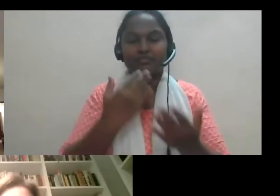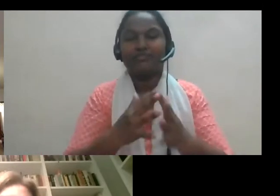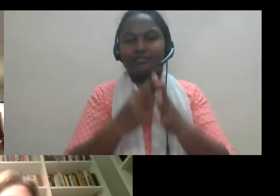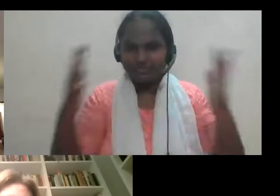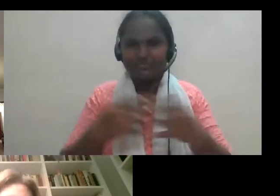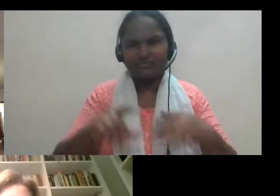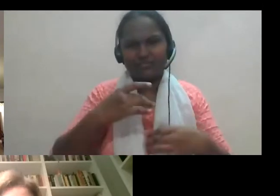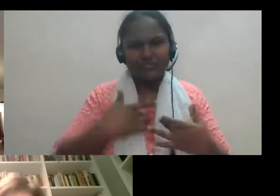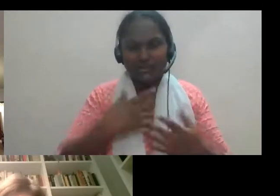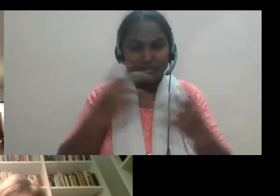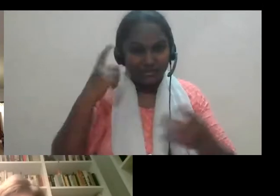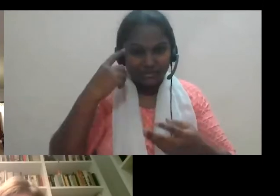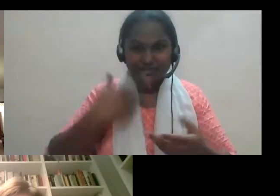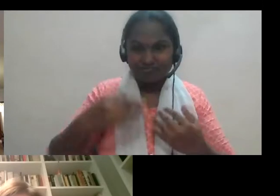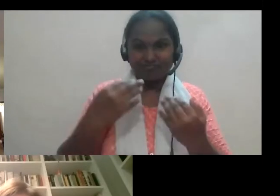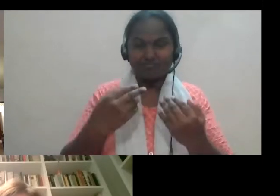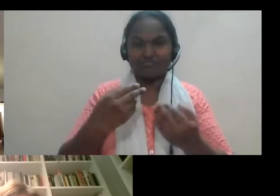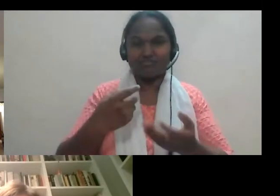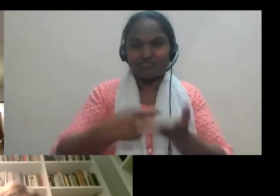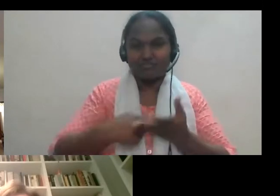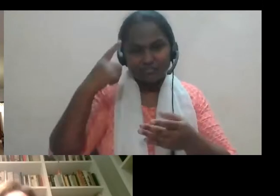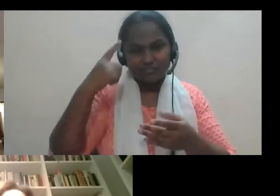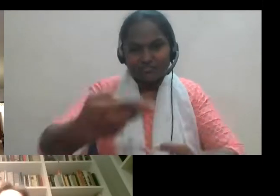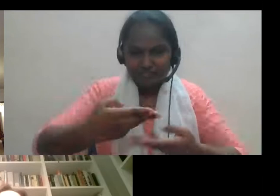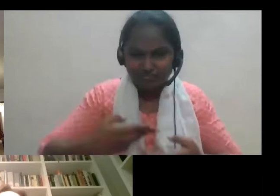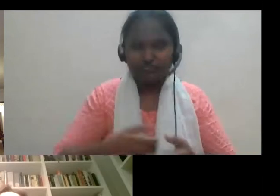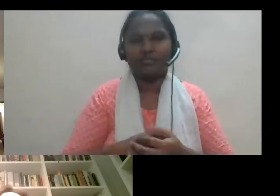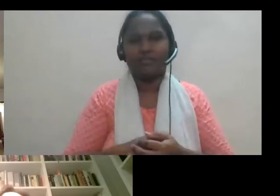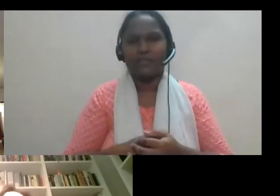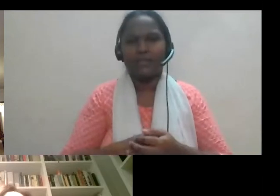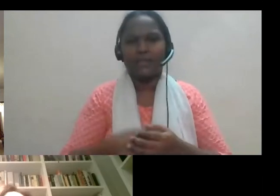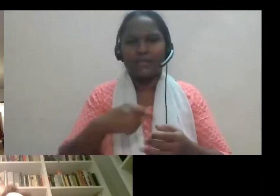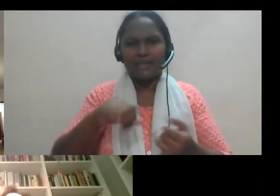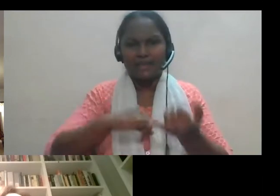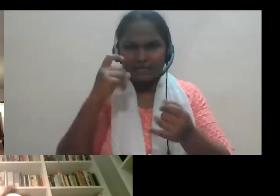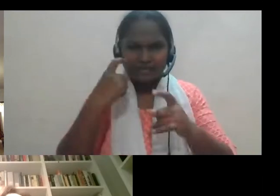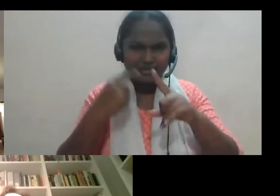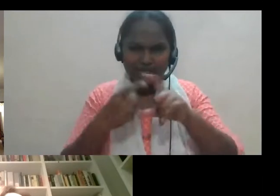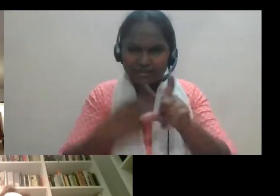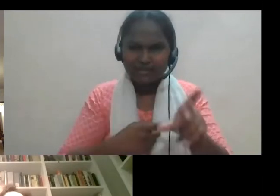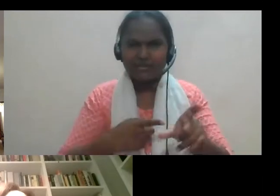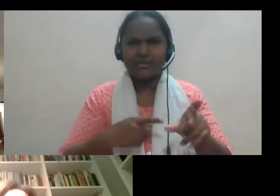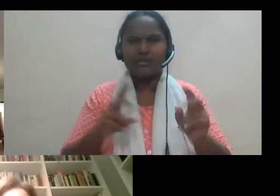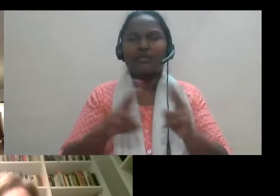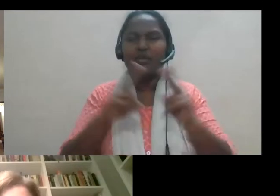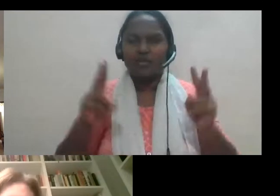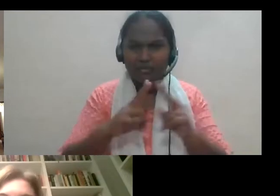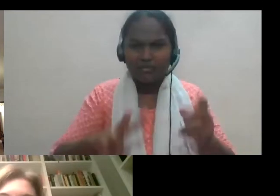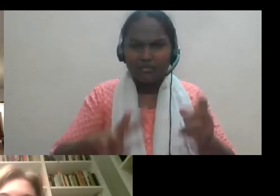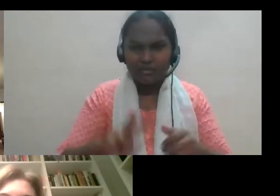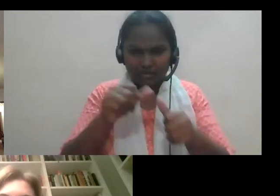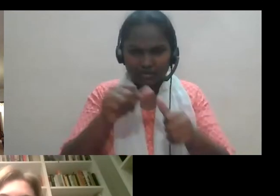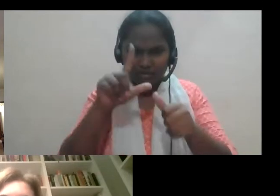feel very honored by the invitation. Buenos Aires is a very vibrant